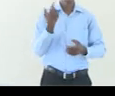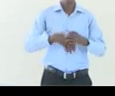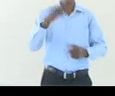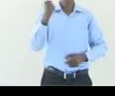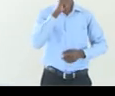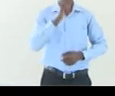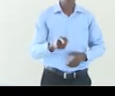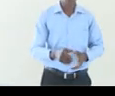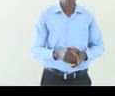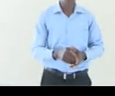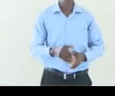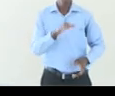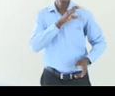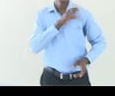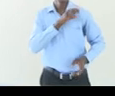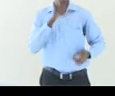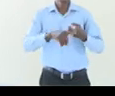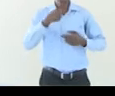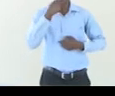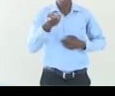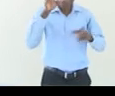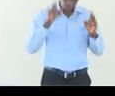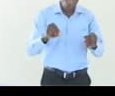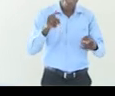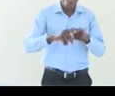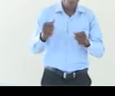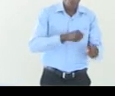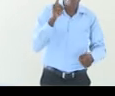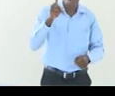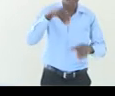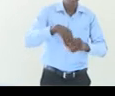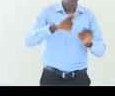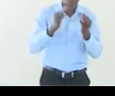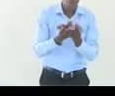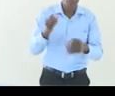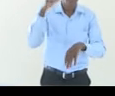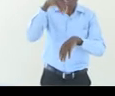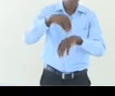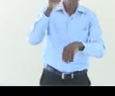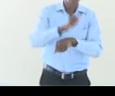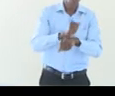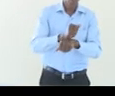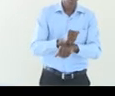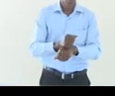to go eat alone and endure suffering when it becomes necessary.